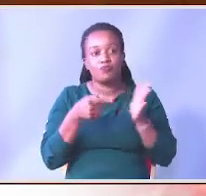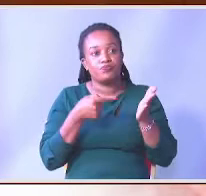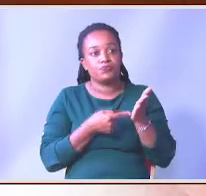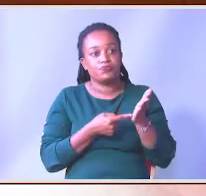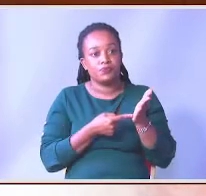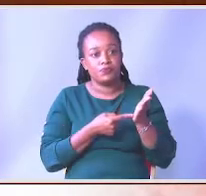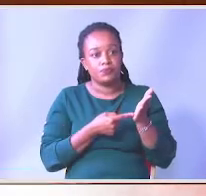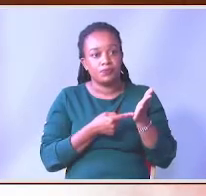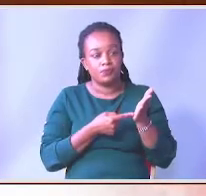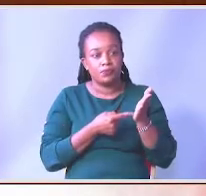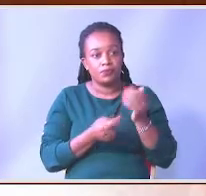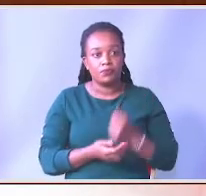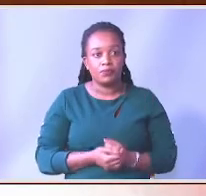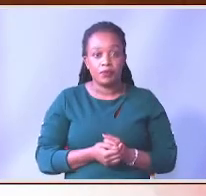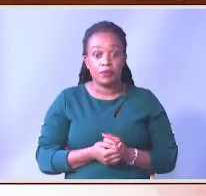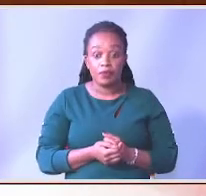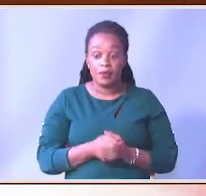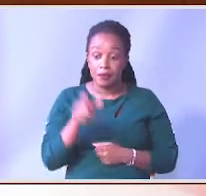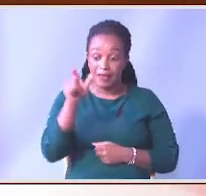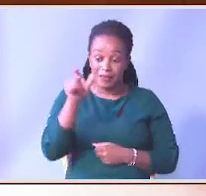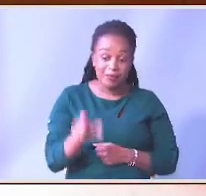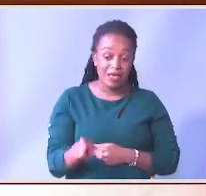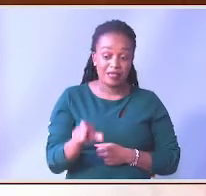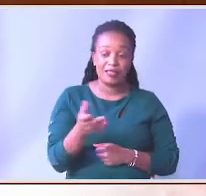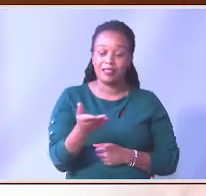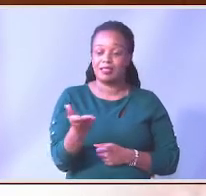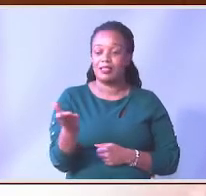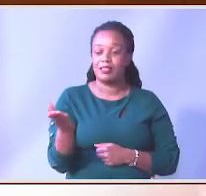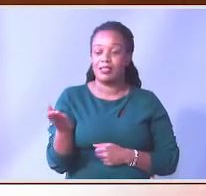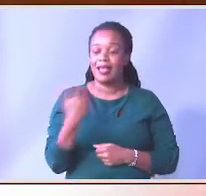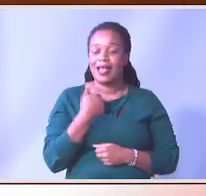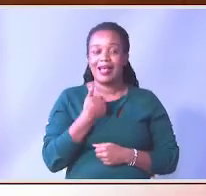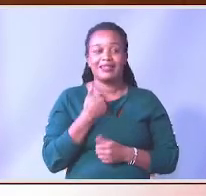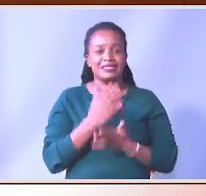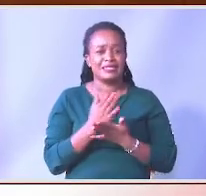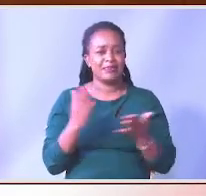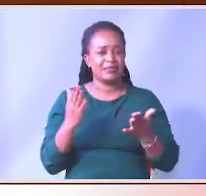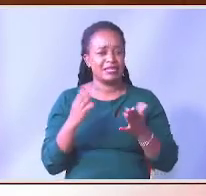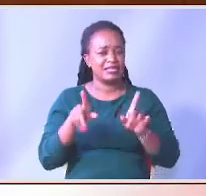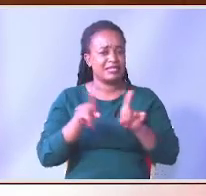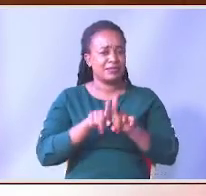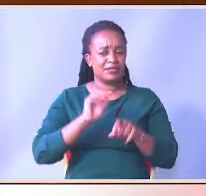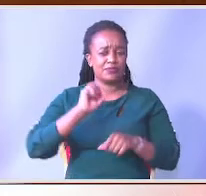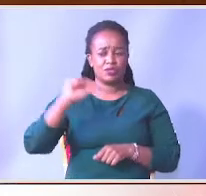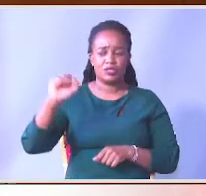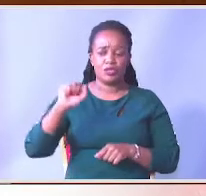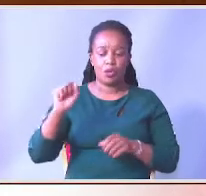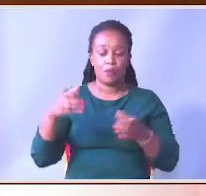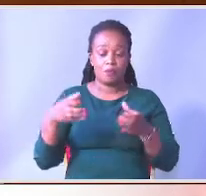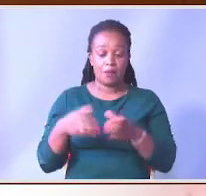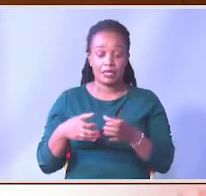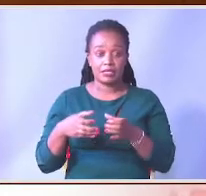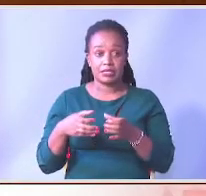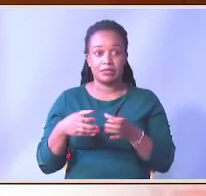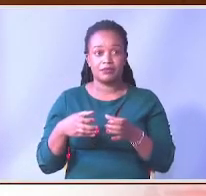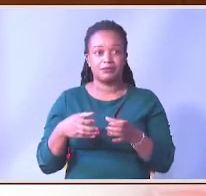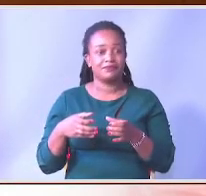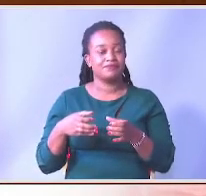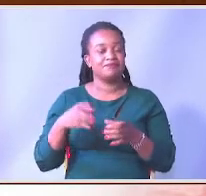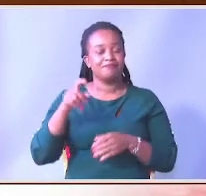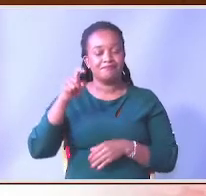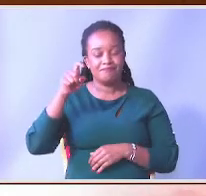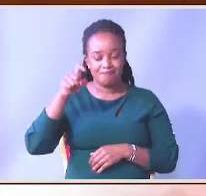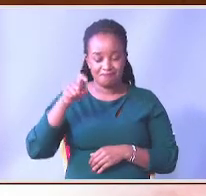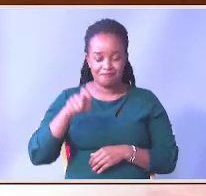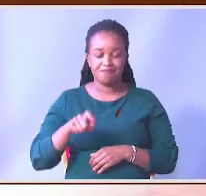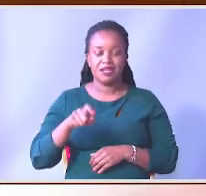told that anyone that has anything that looks like a political party ceases now to have the